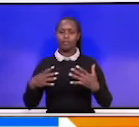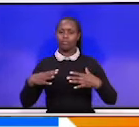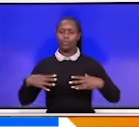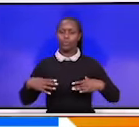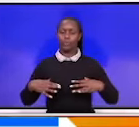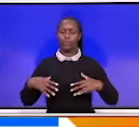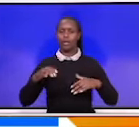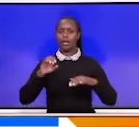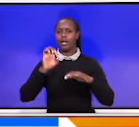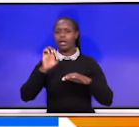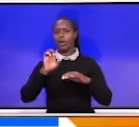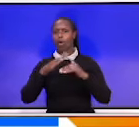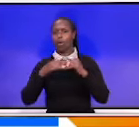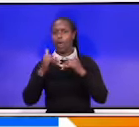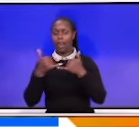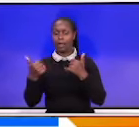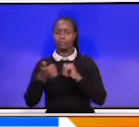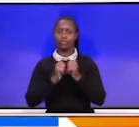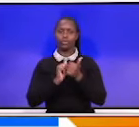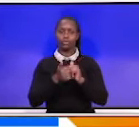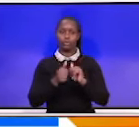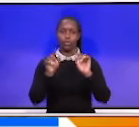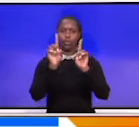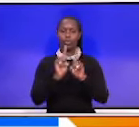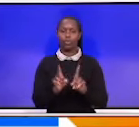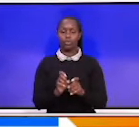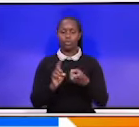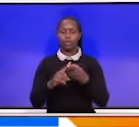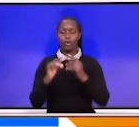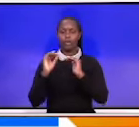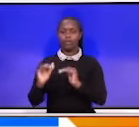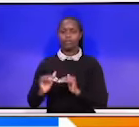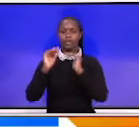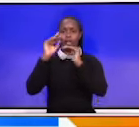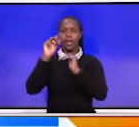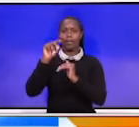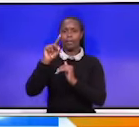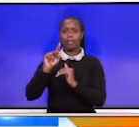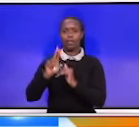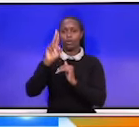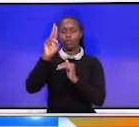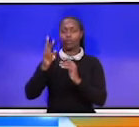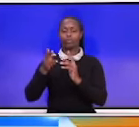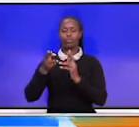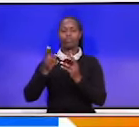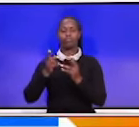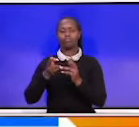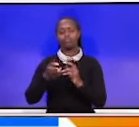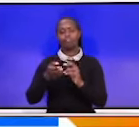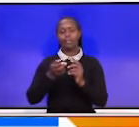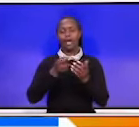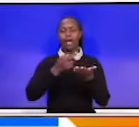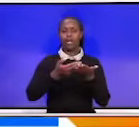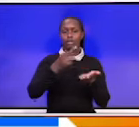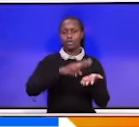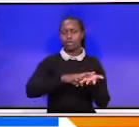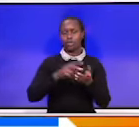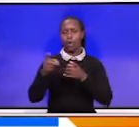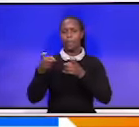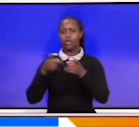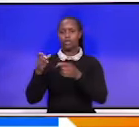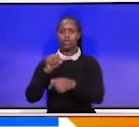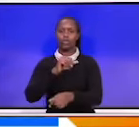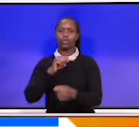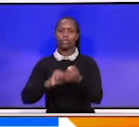The groundbreaking initiative will leverage on MKU's resources for space provision, operational support,